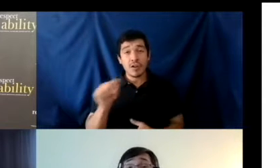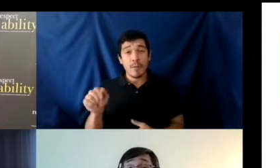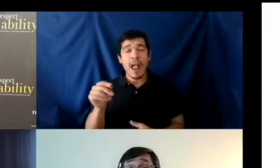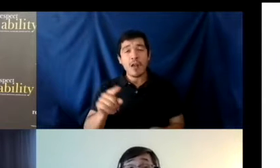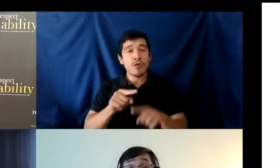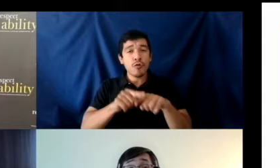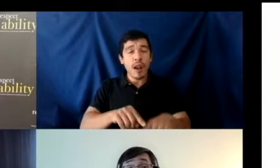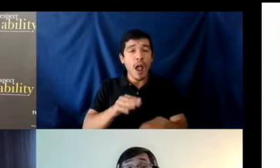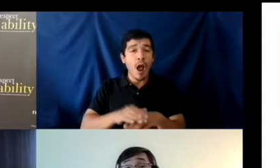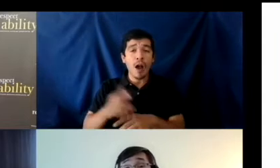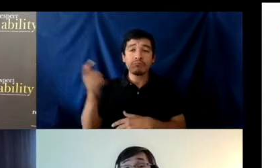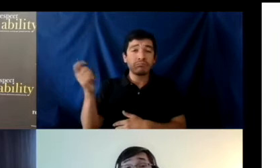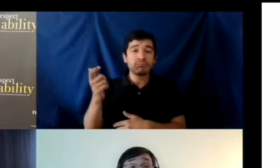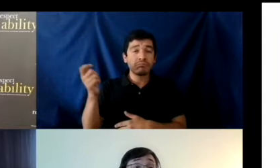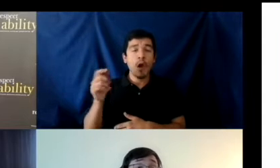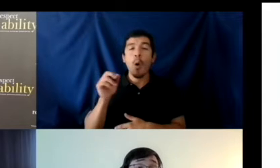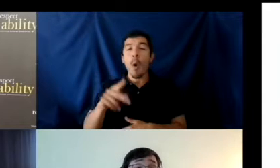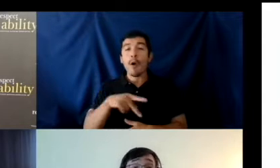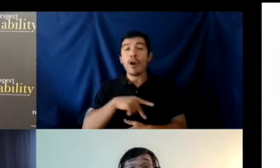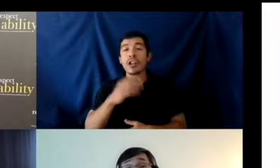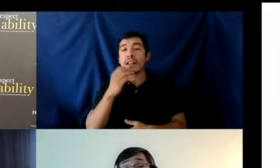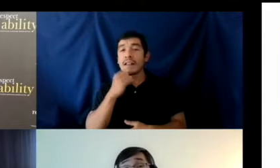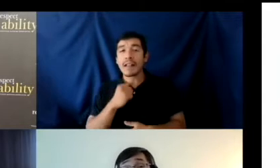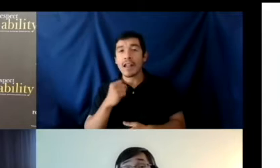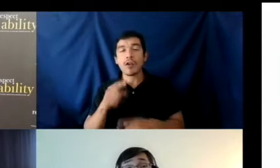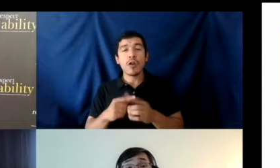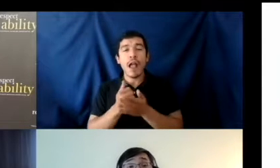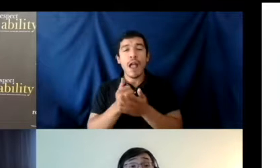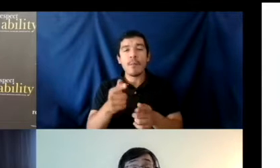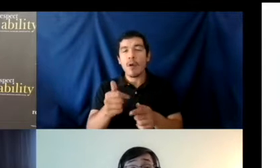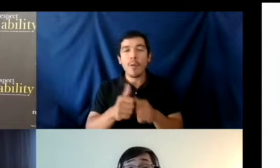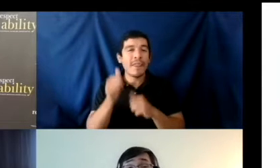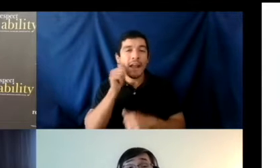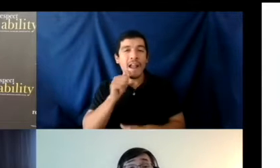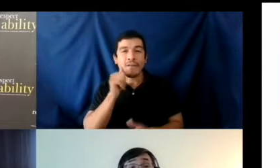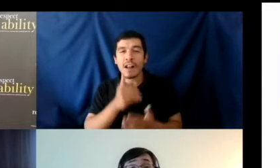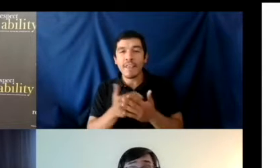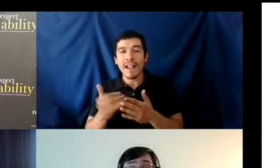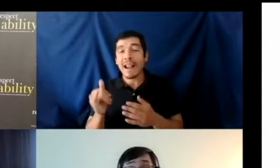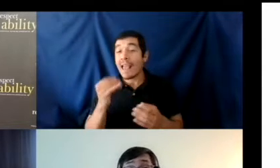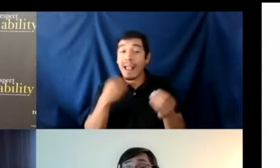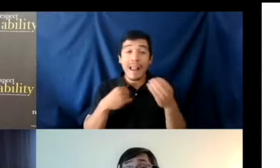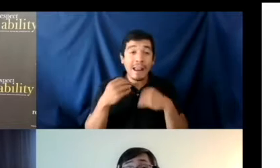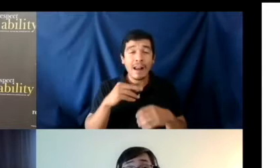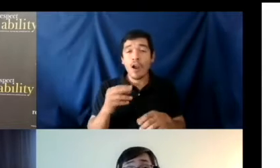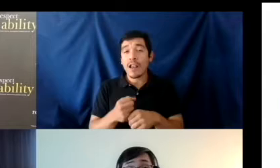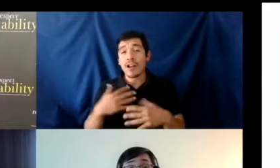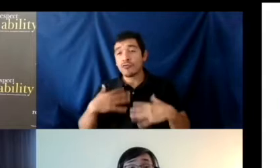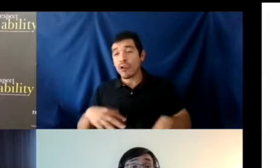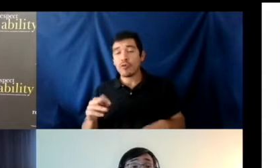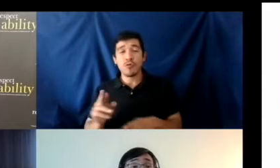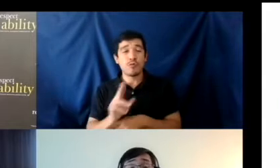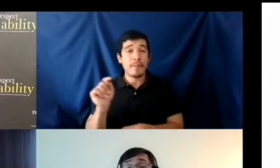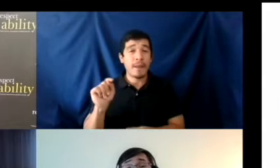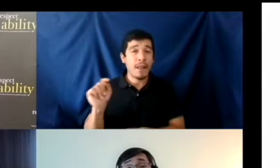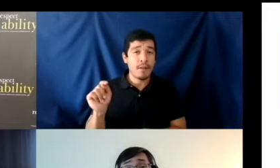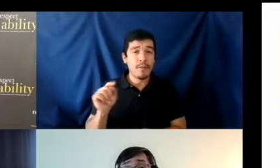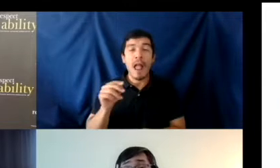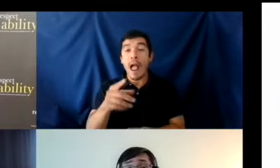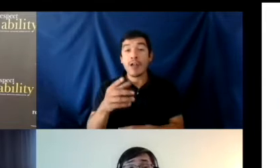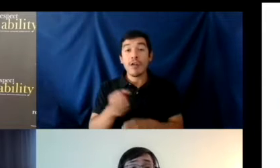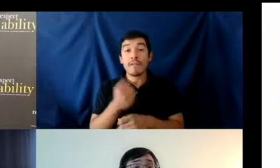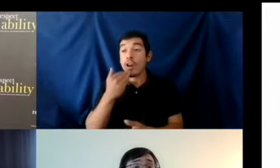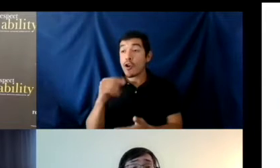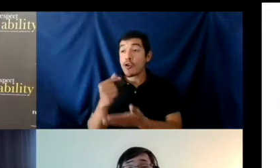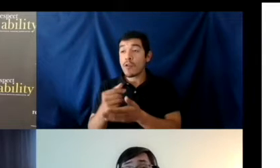rely on personal care attendants to help you with everyday tasks like eating, to getting dressed, to using the restroom, and you've gotten good